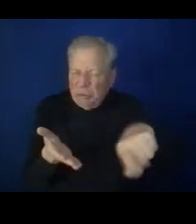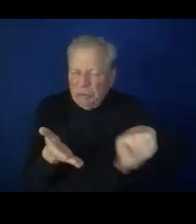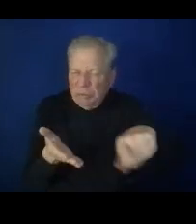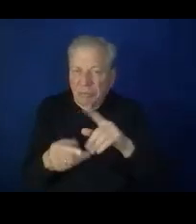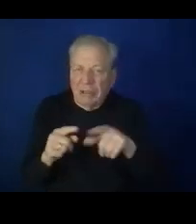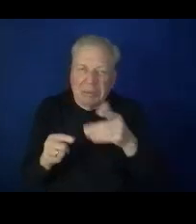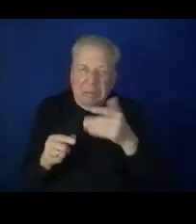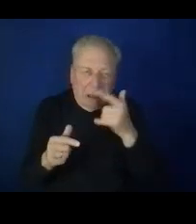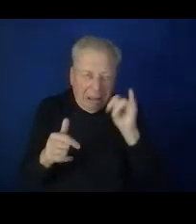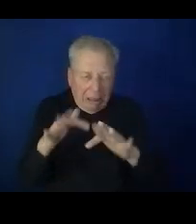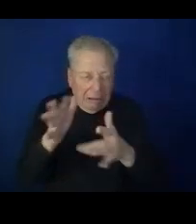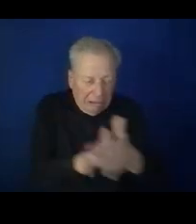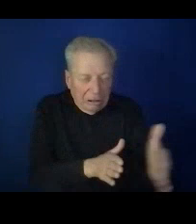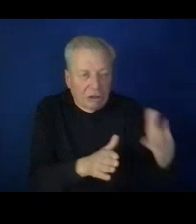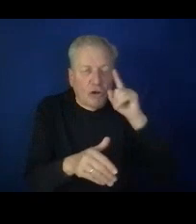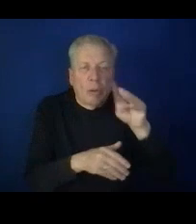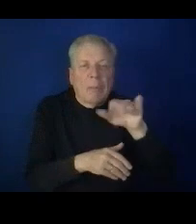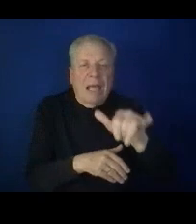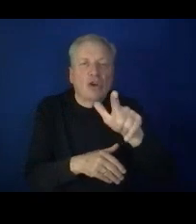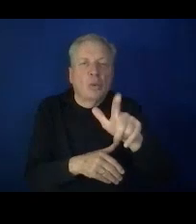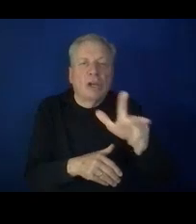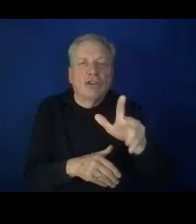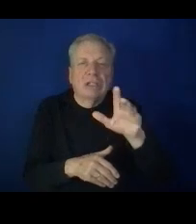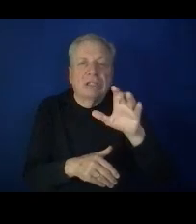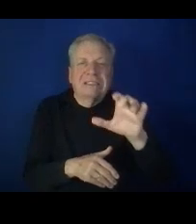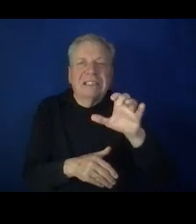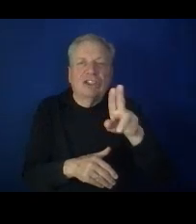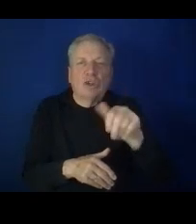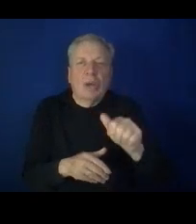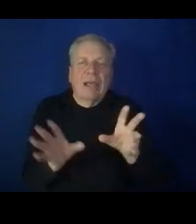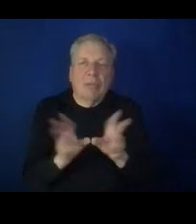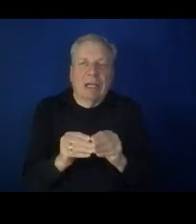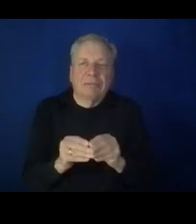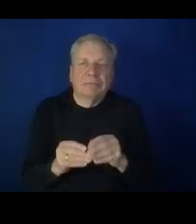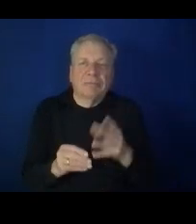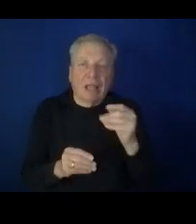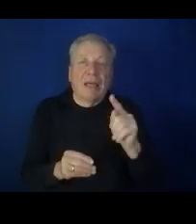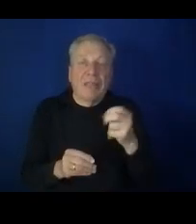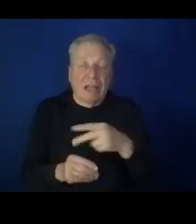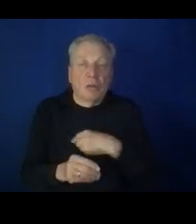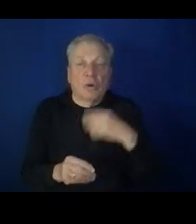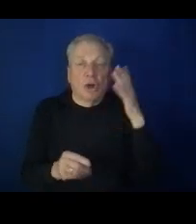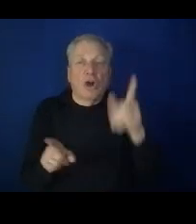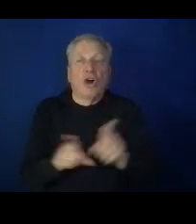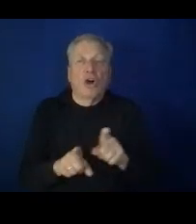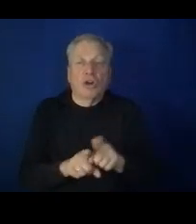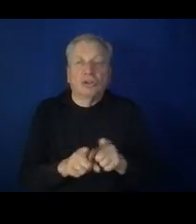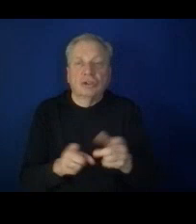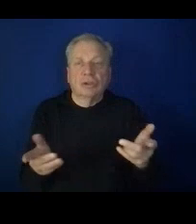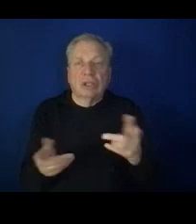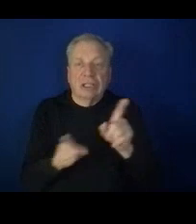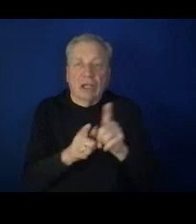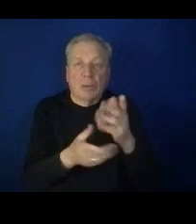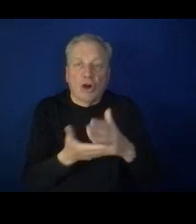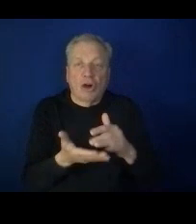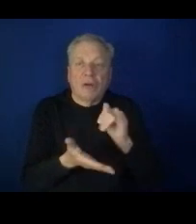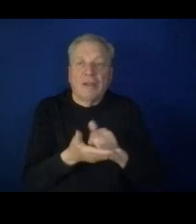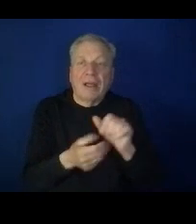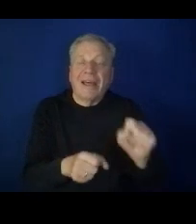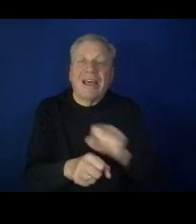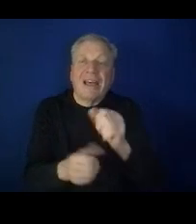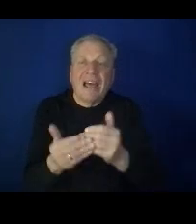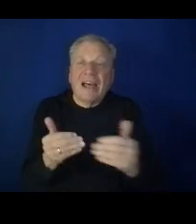May 23rd CUA meeting. And then we're also gonna, as part of that advanced reservation